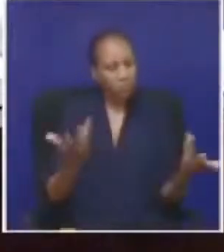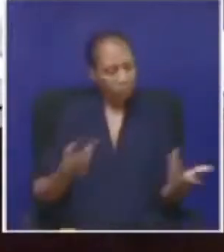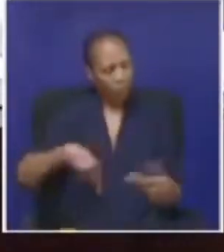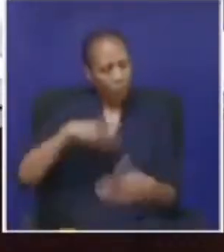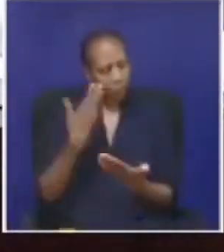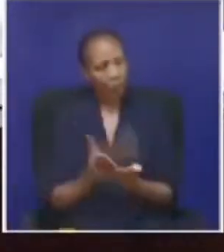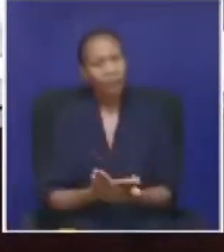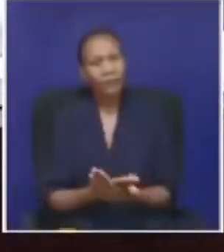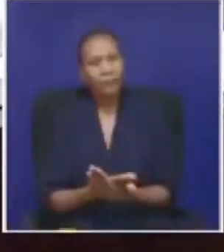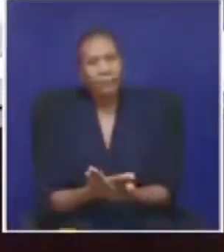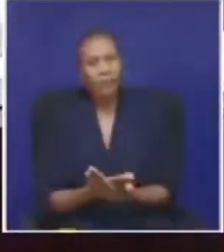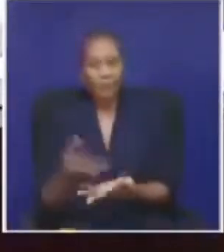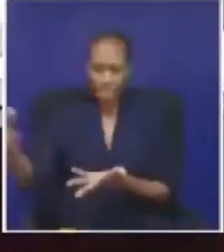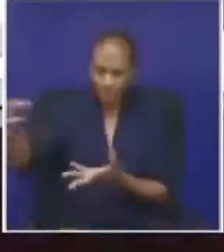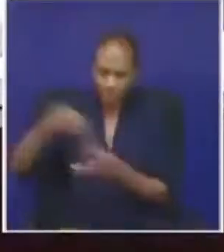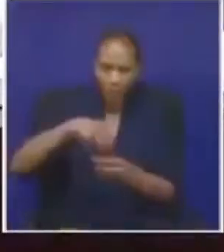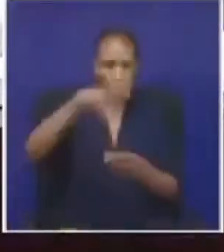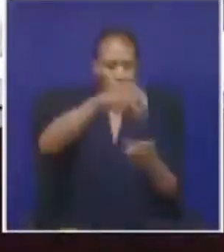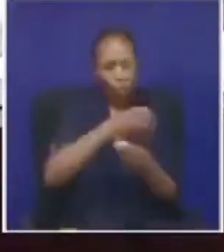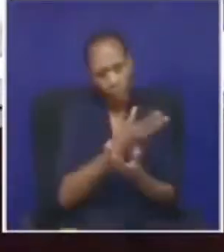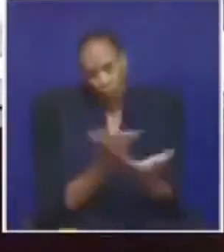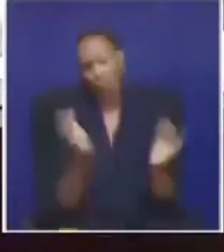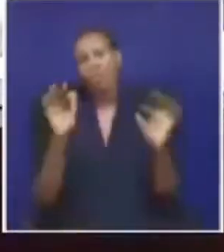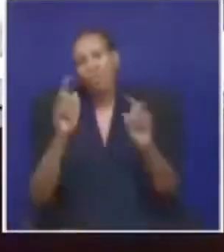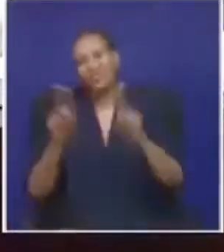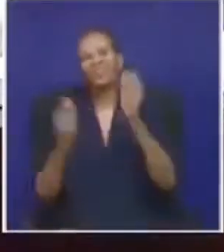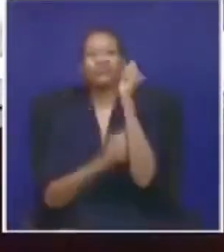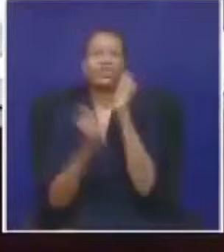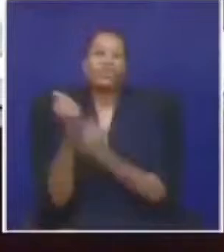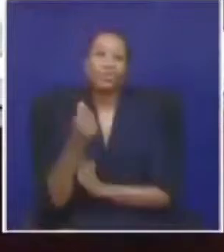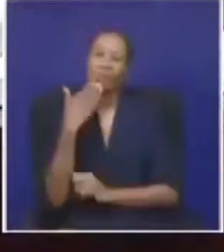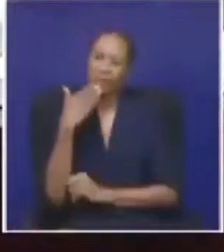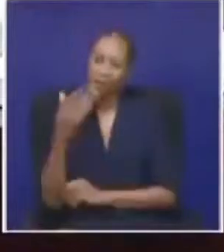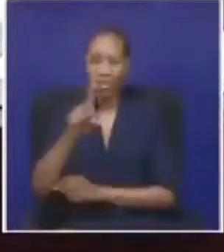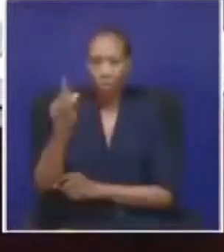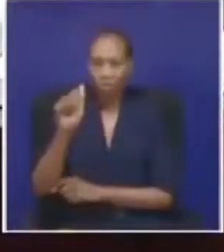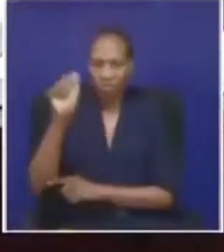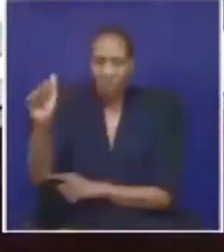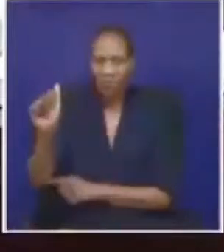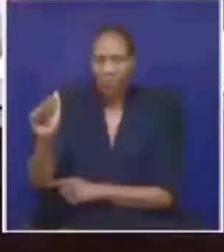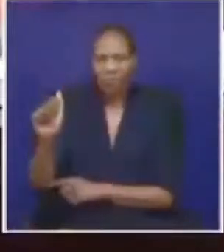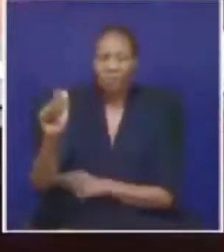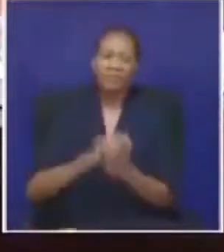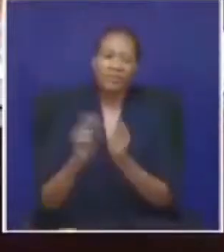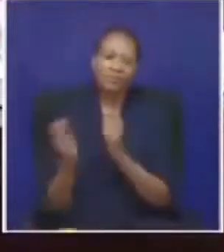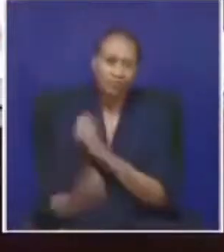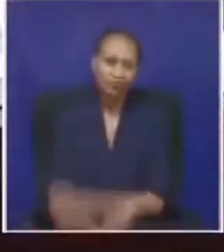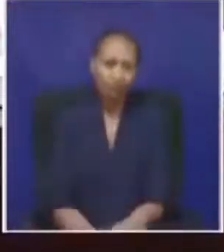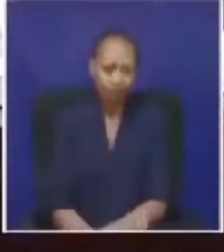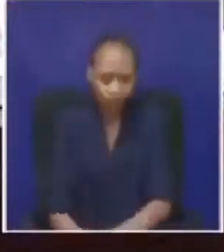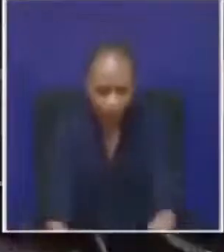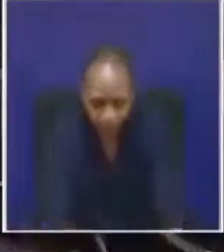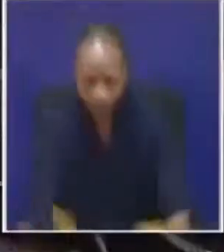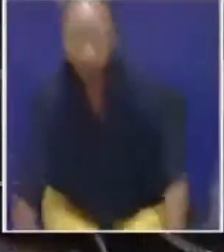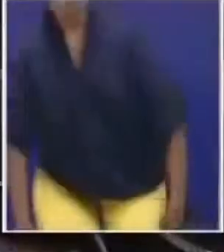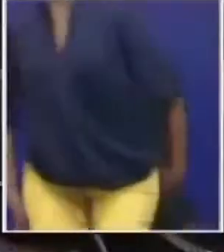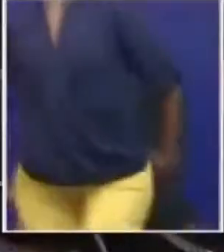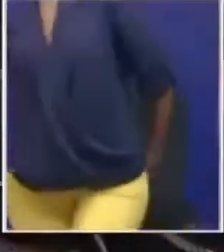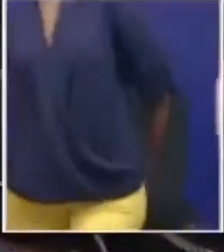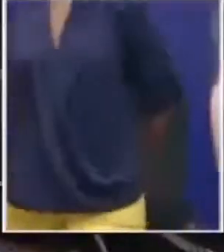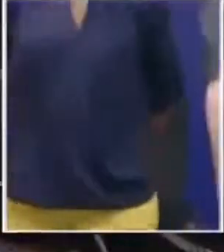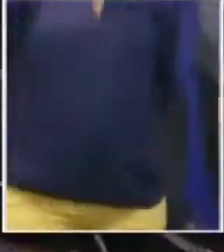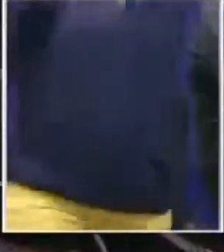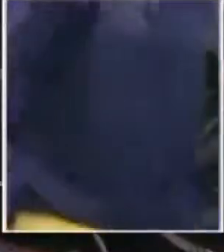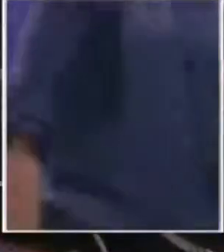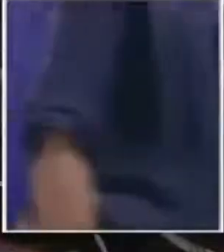bring everybody on board. But thank you very much for your question. Thank you, Deputy President.